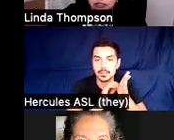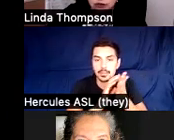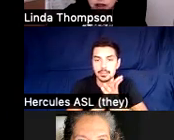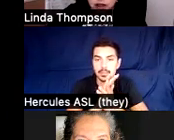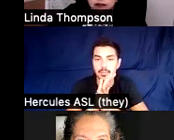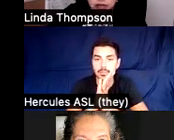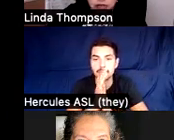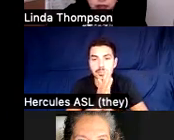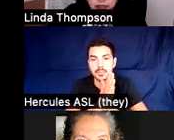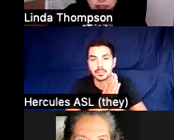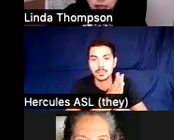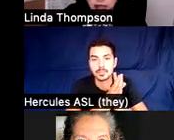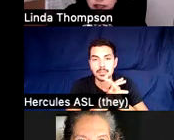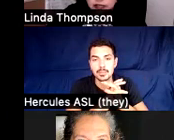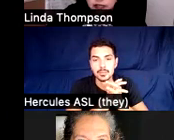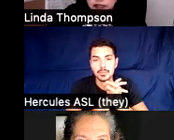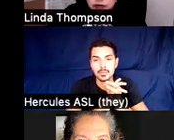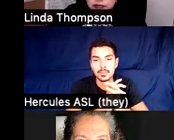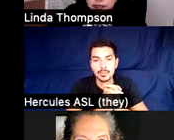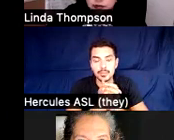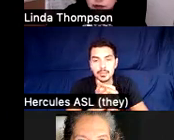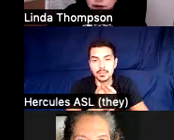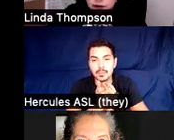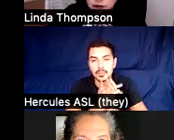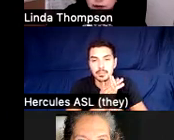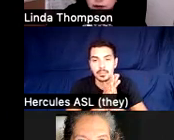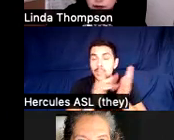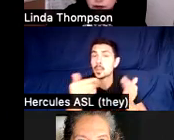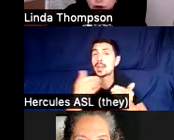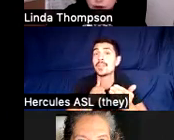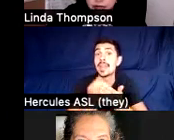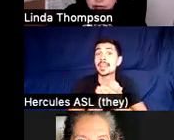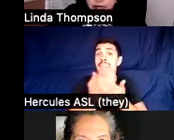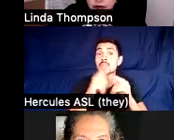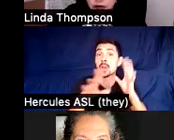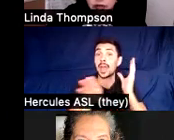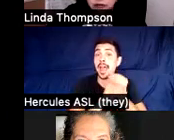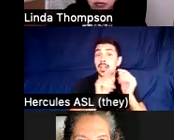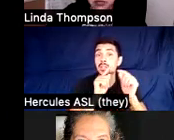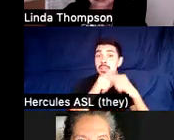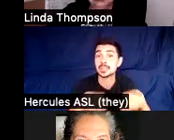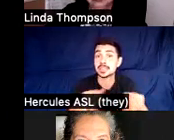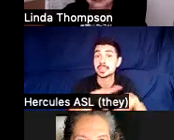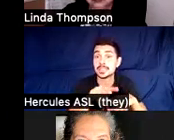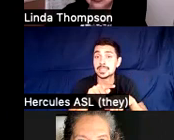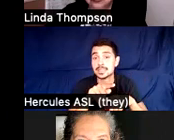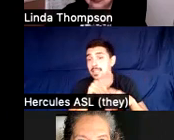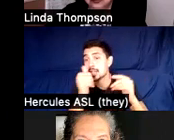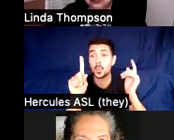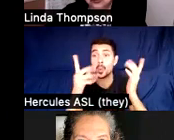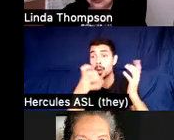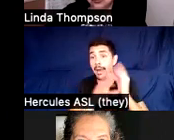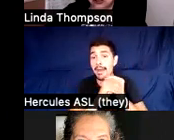Do you have anything to add to this, Christine? Or Becky, or anybody?